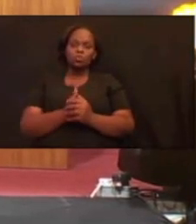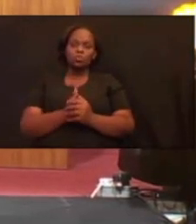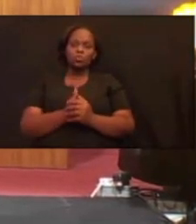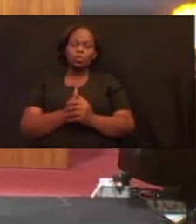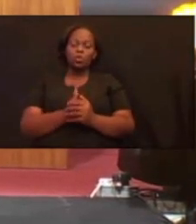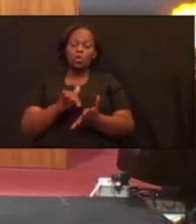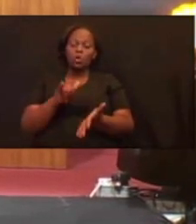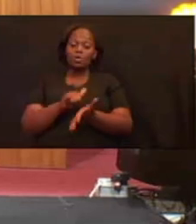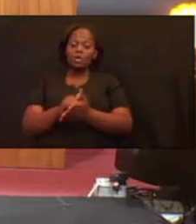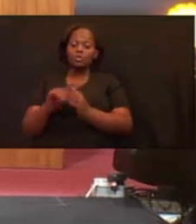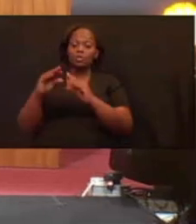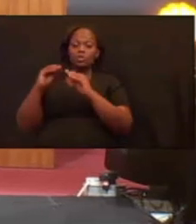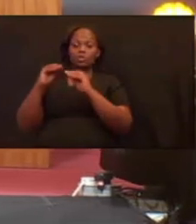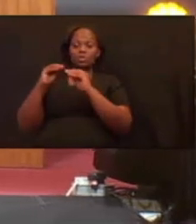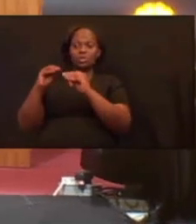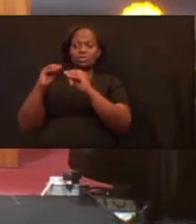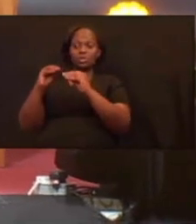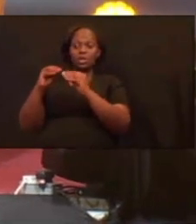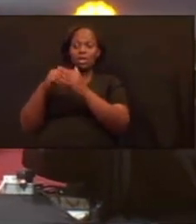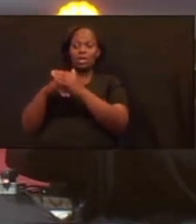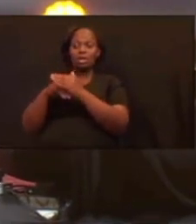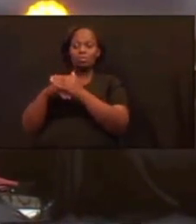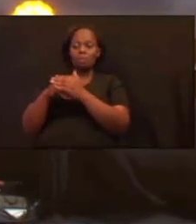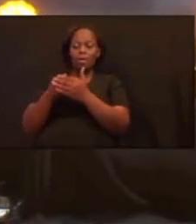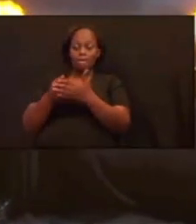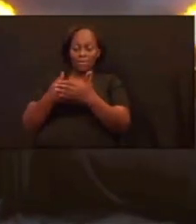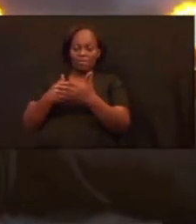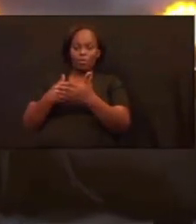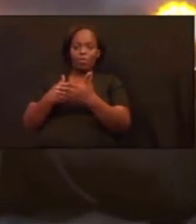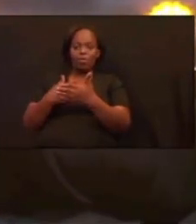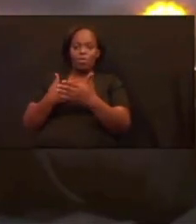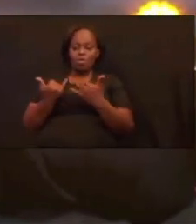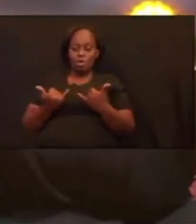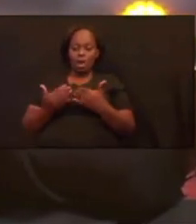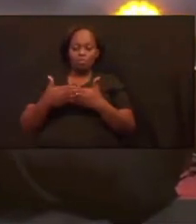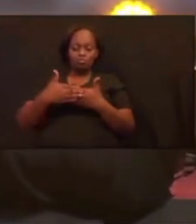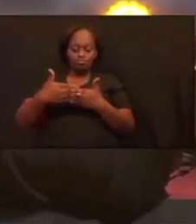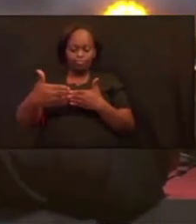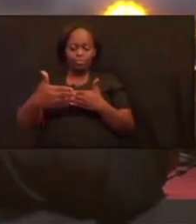that was the teaching in the afternoon. Now let's discuss a bit.